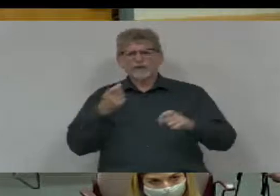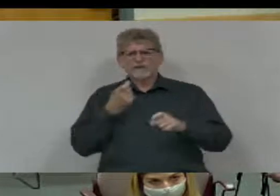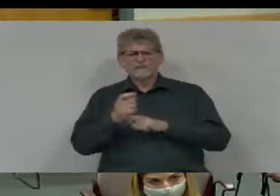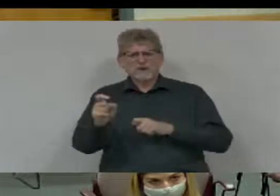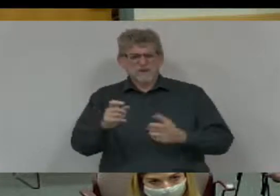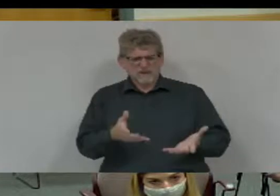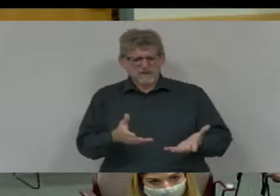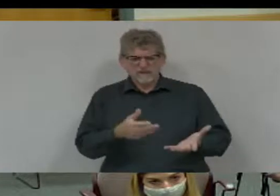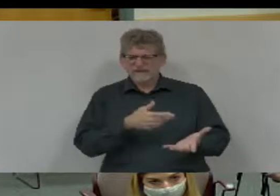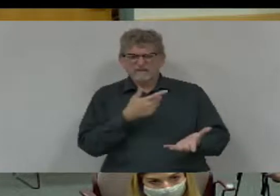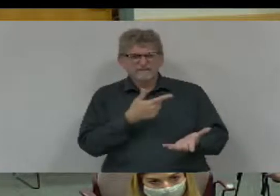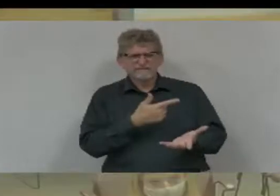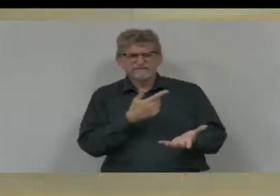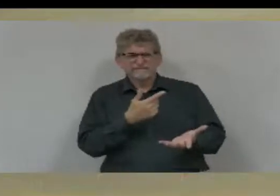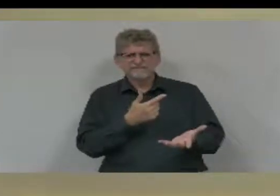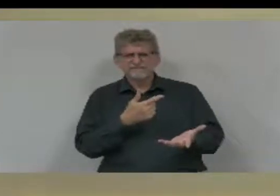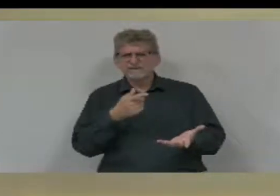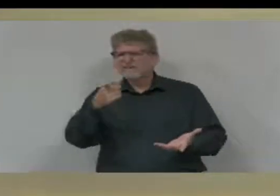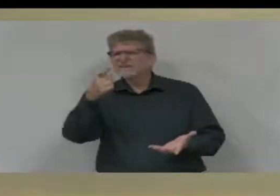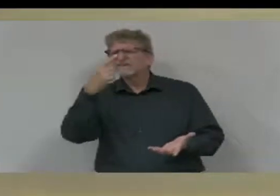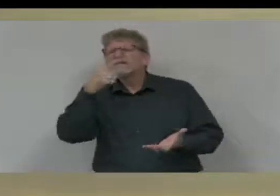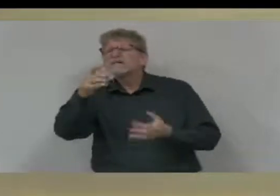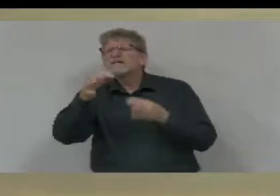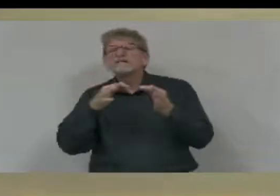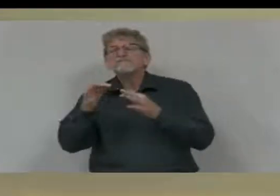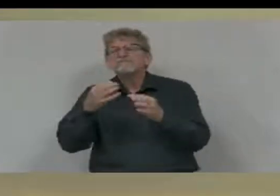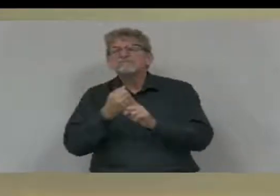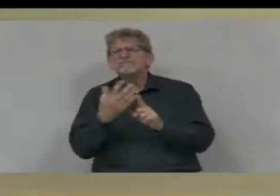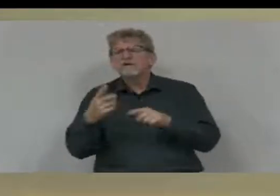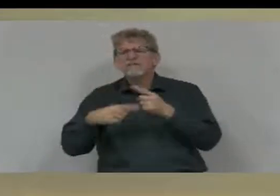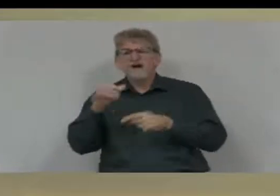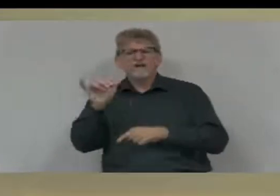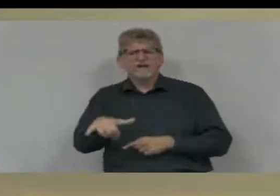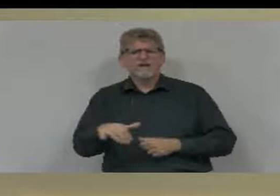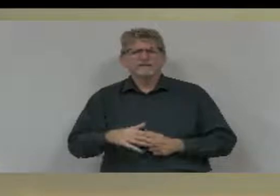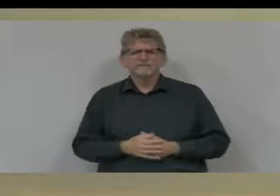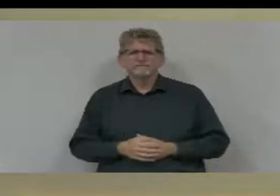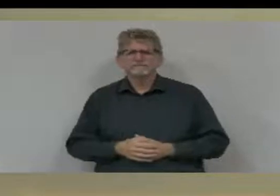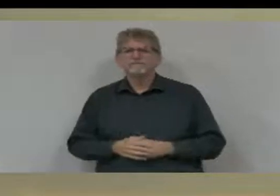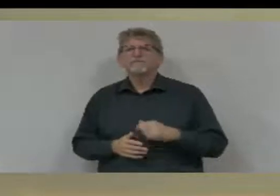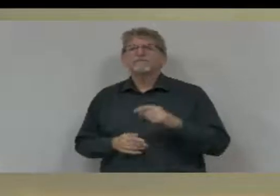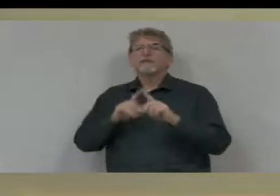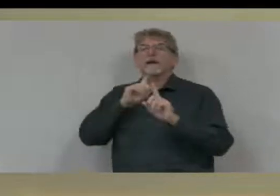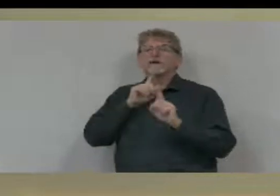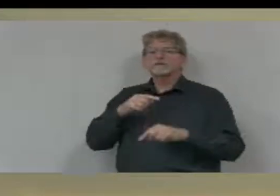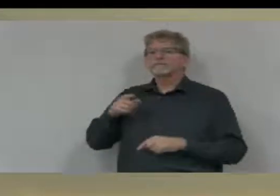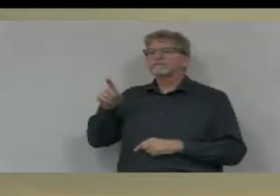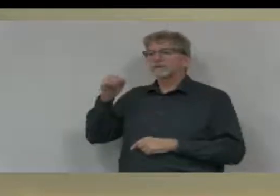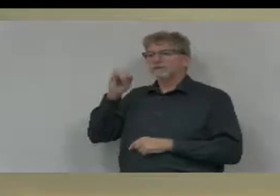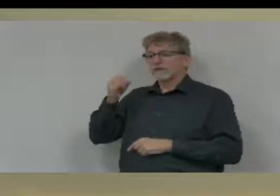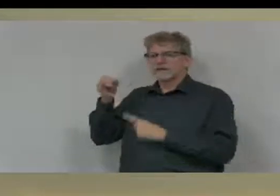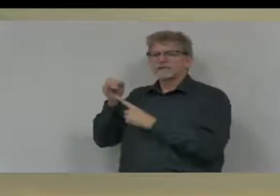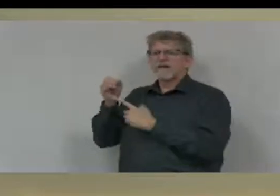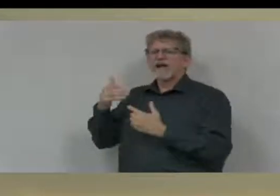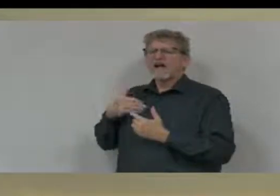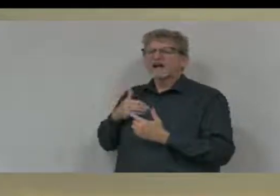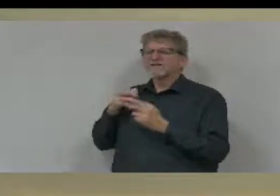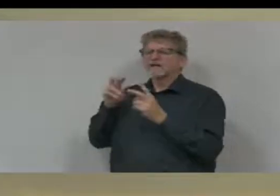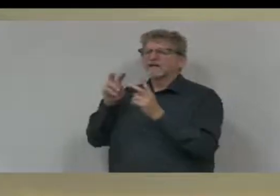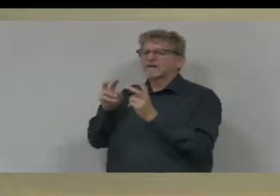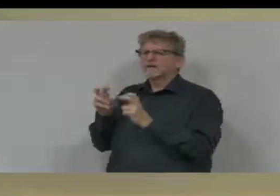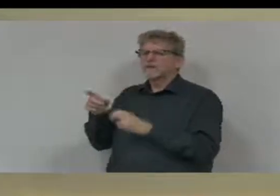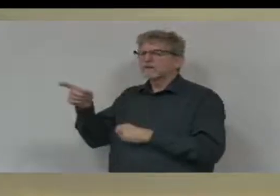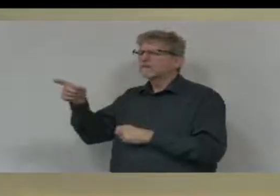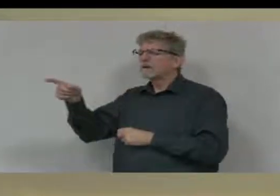Yes, that issue with the Johnson & Johnson vaccine should not affect our drive-through clinic this